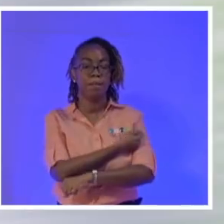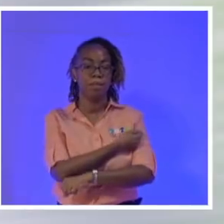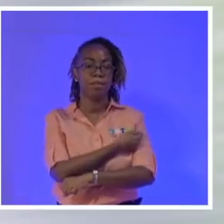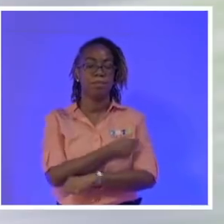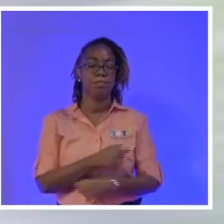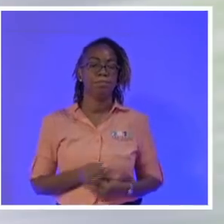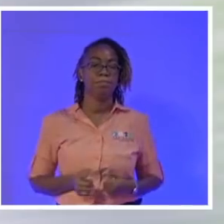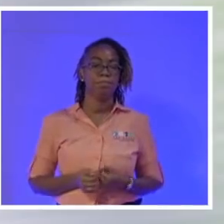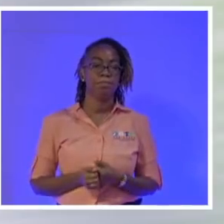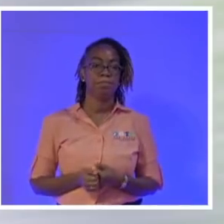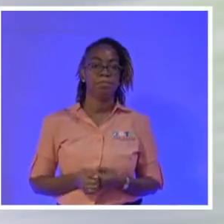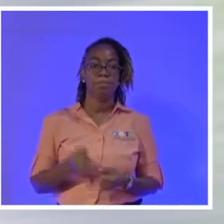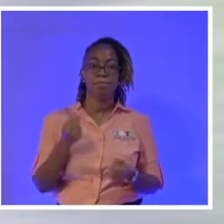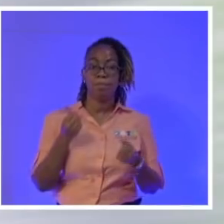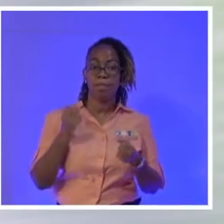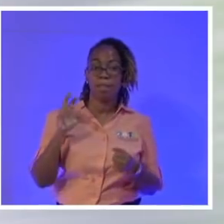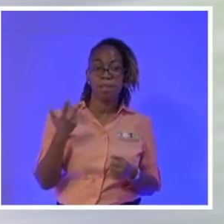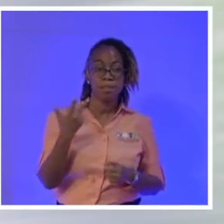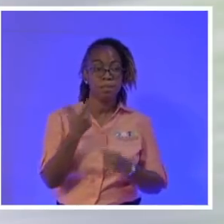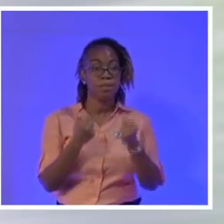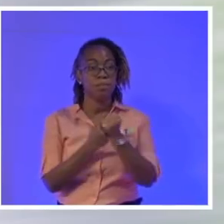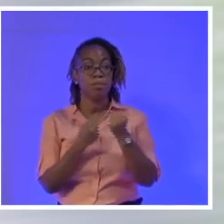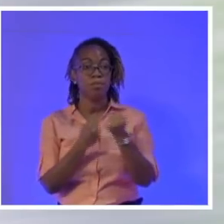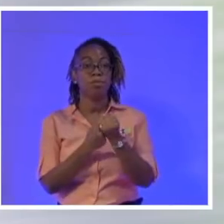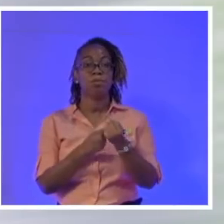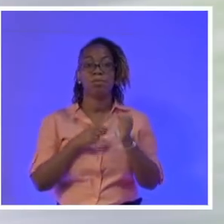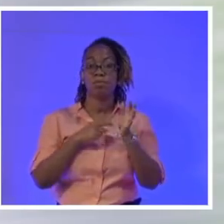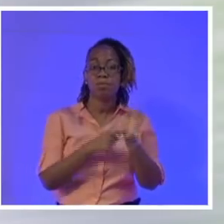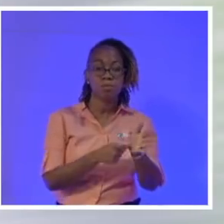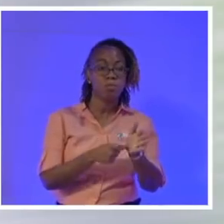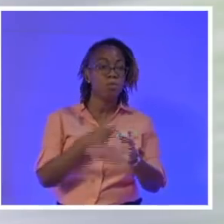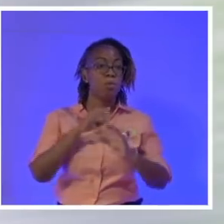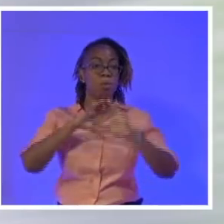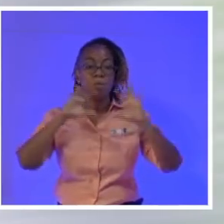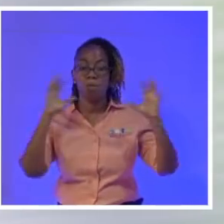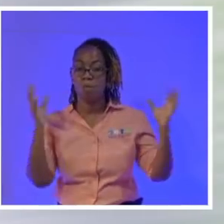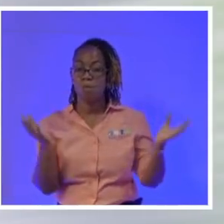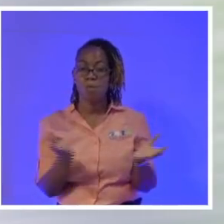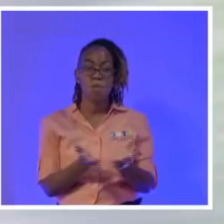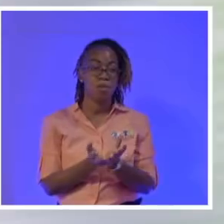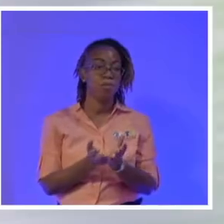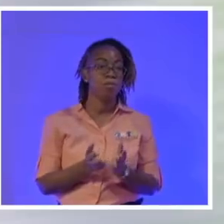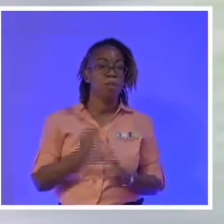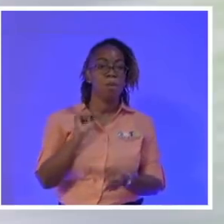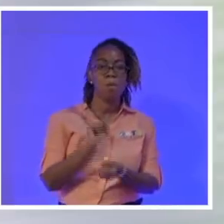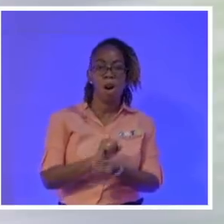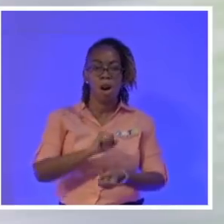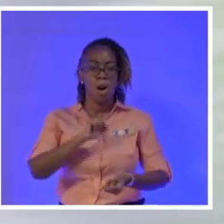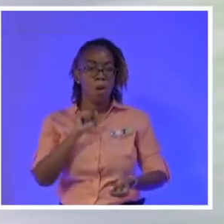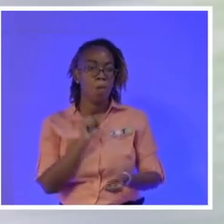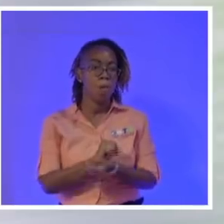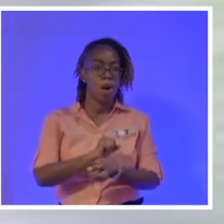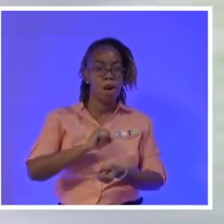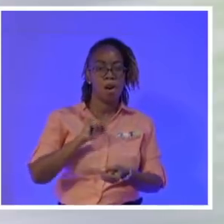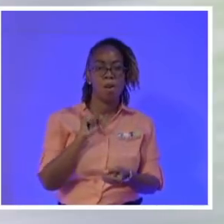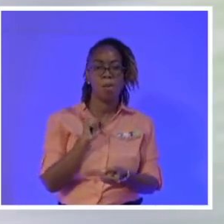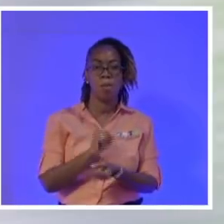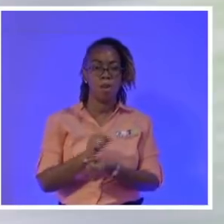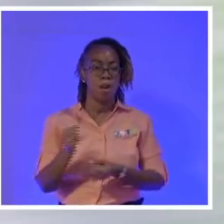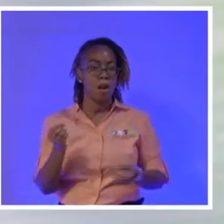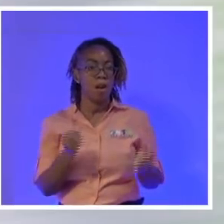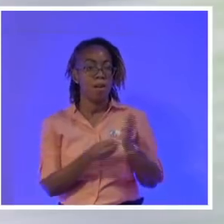Boosting, it has been proven worldwide to be effective at giving you that further layer of